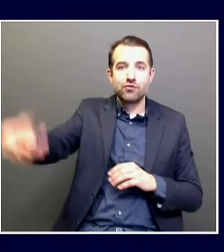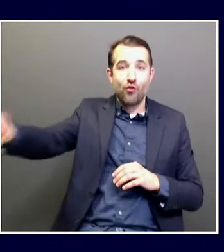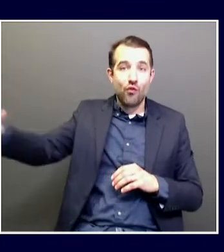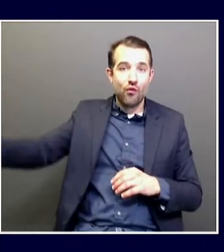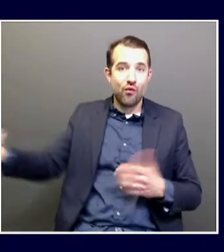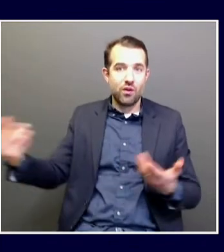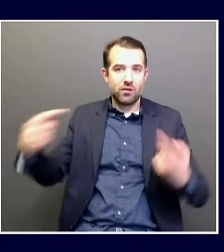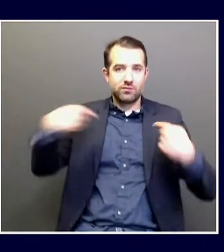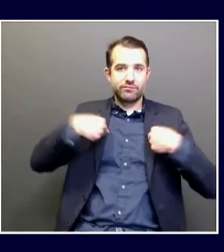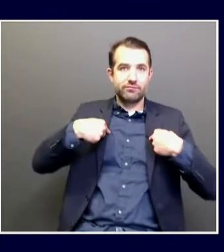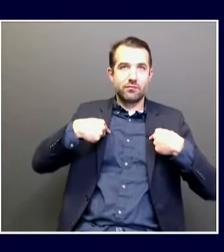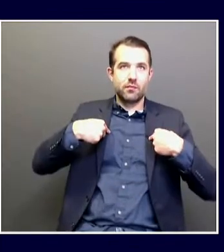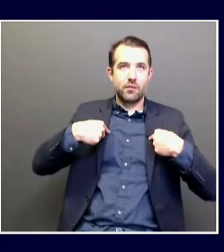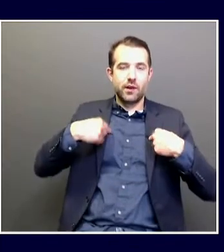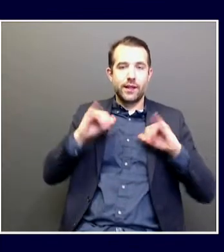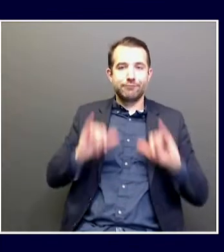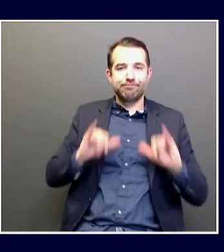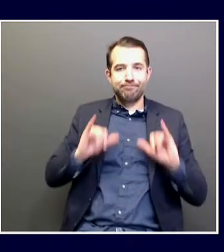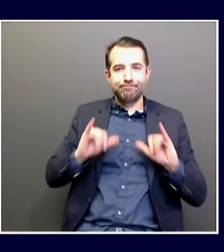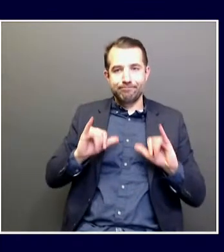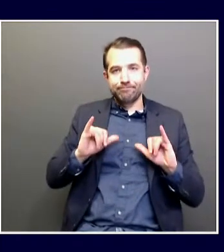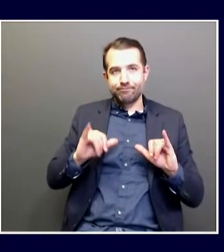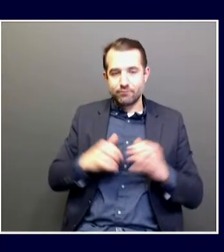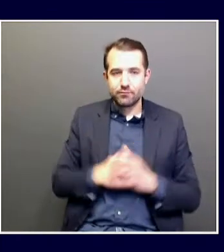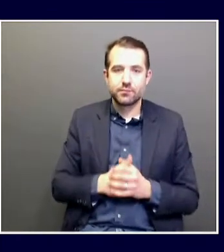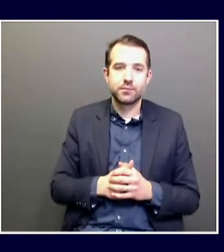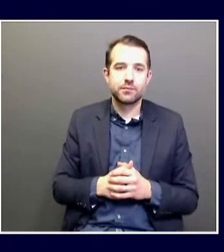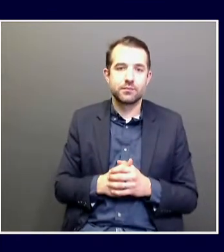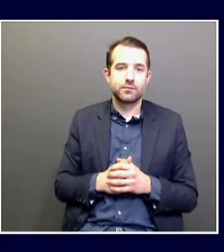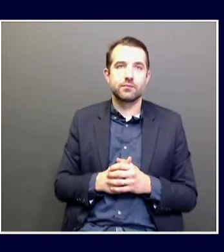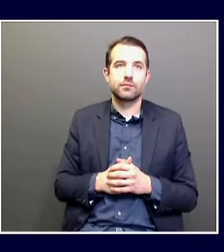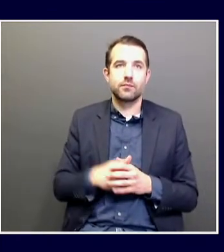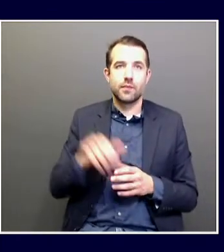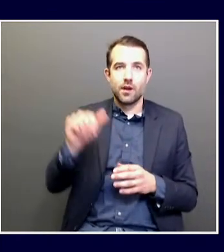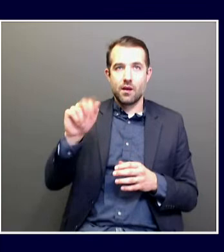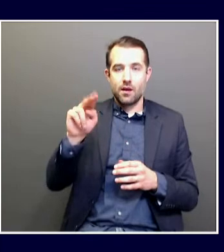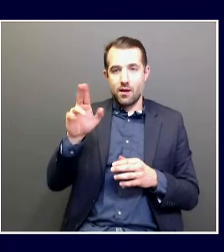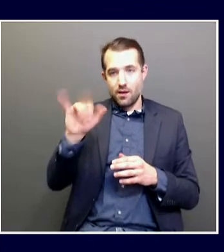you. Let me go to Annie from Spectrum News next.